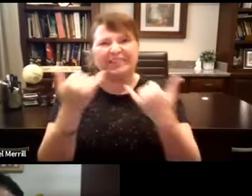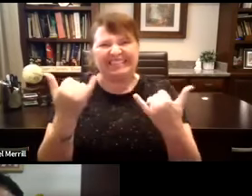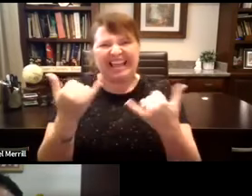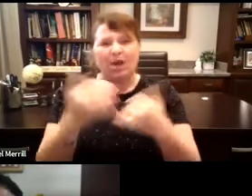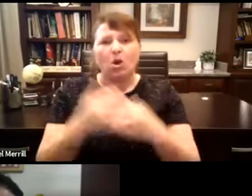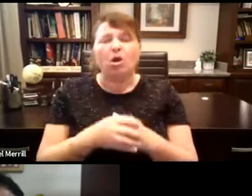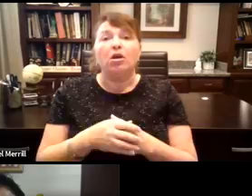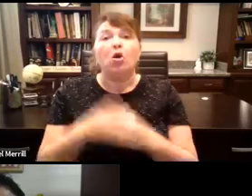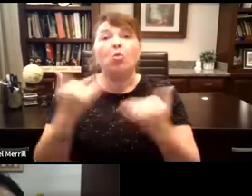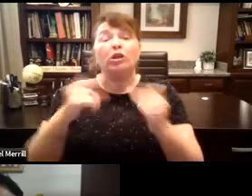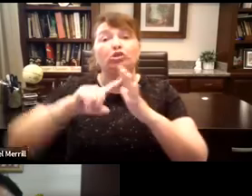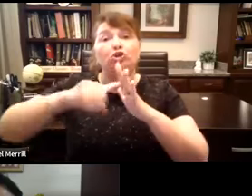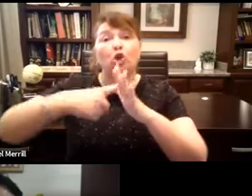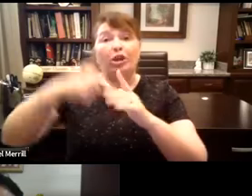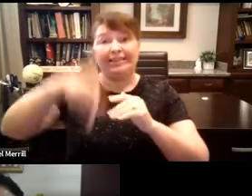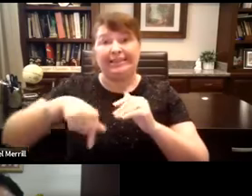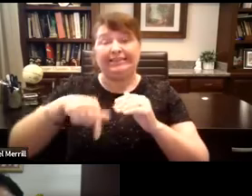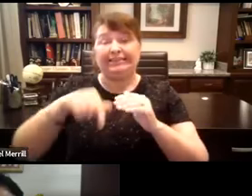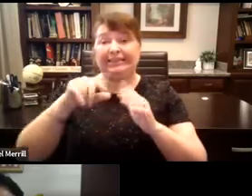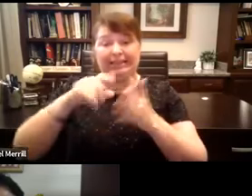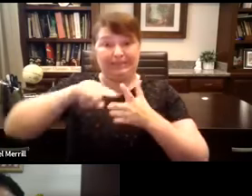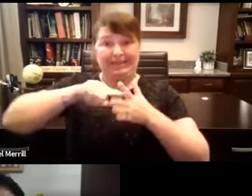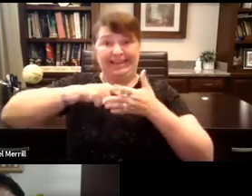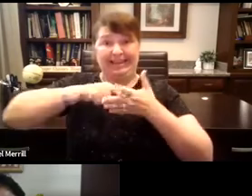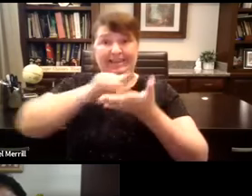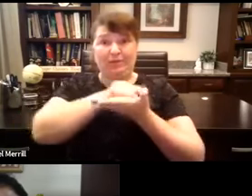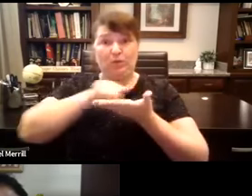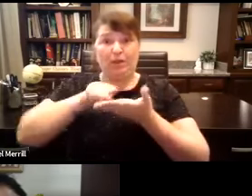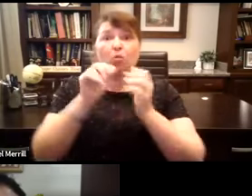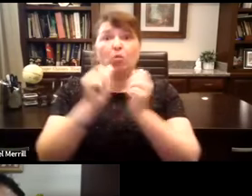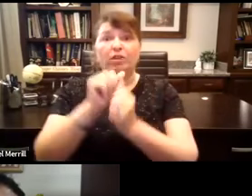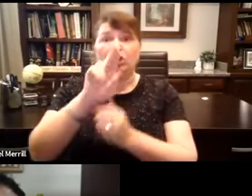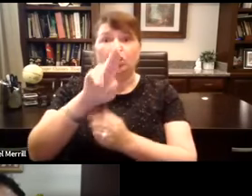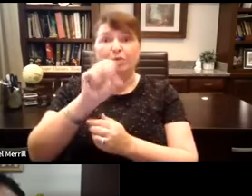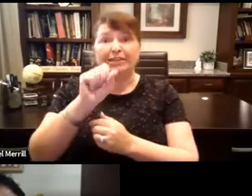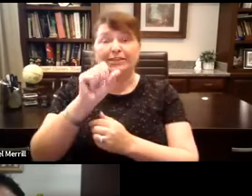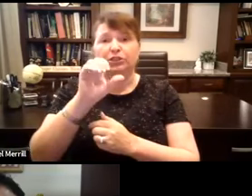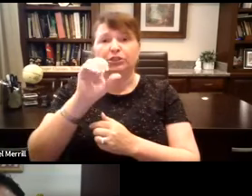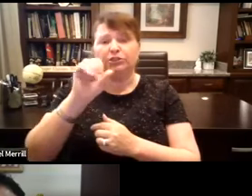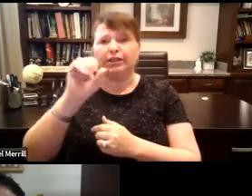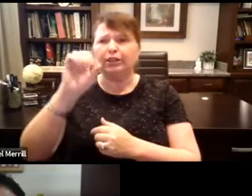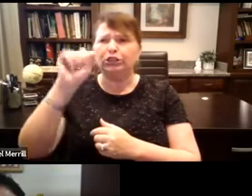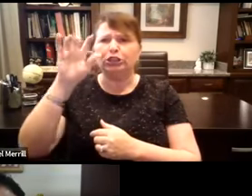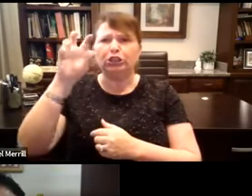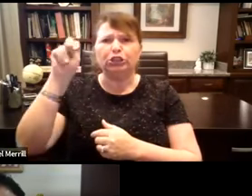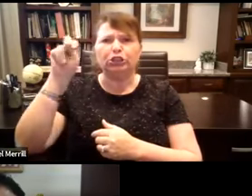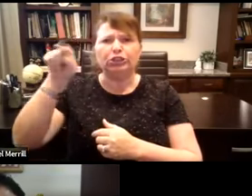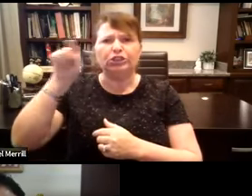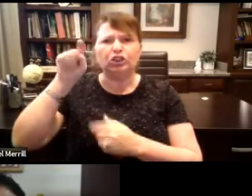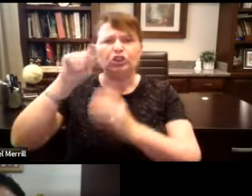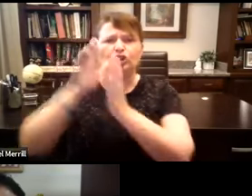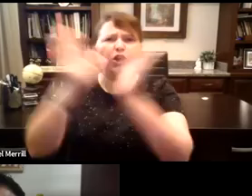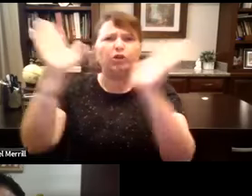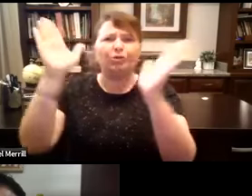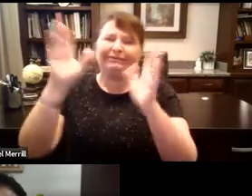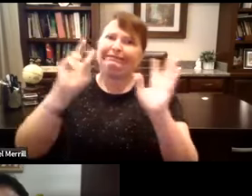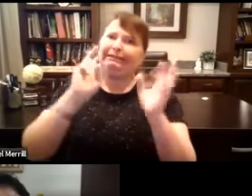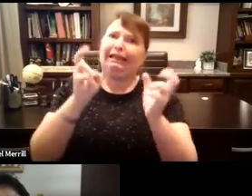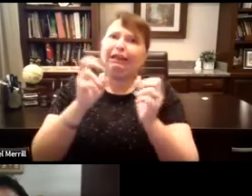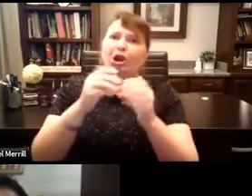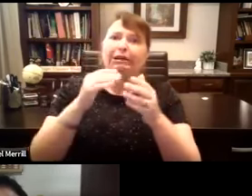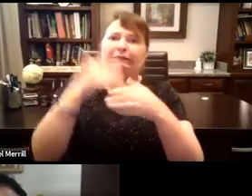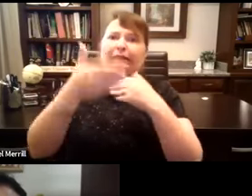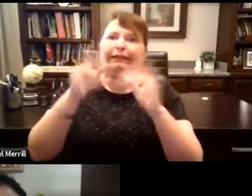We launched this effort at the beginning of a week that the U.S. Surgeon General warns could be our next Pearl Harbor or